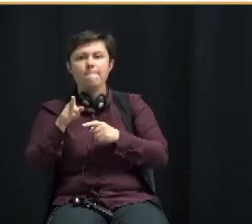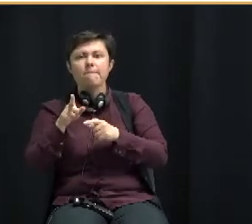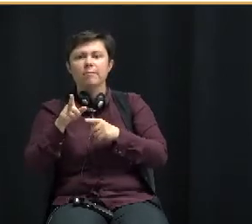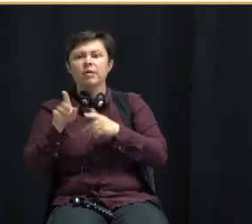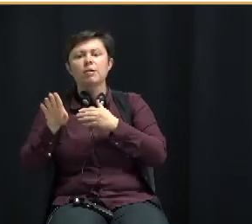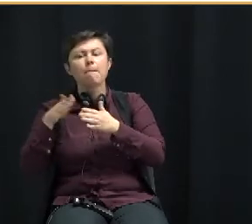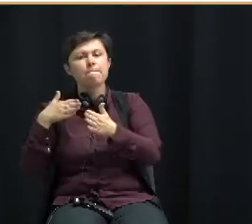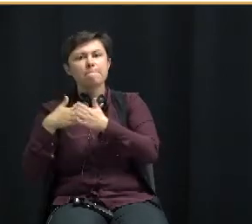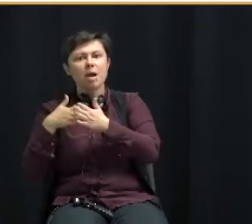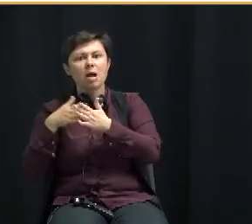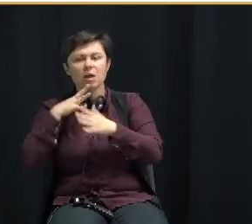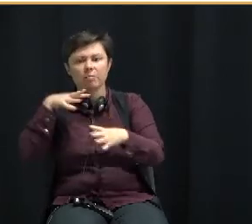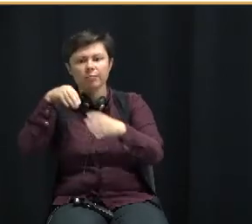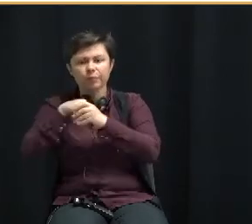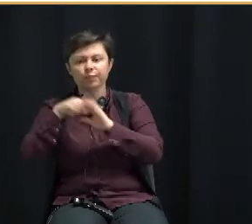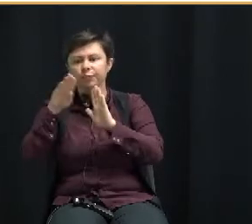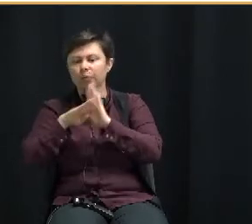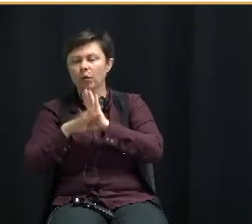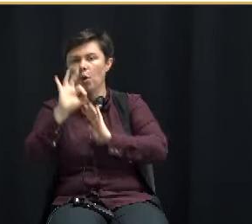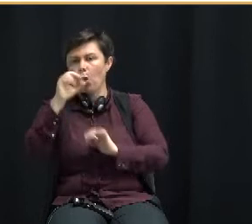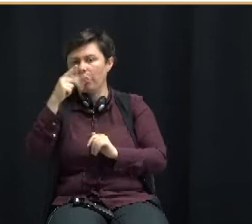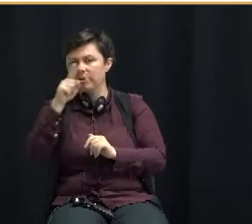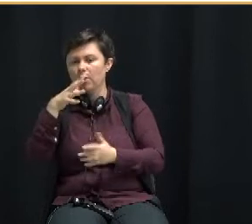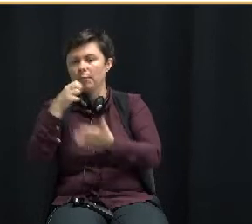granted for certain